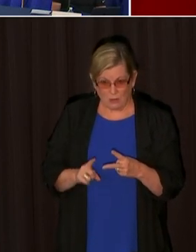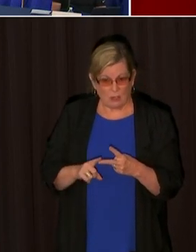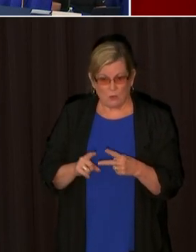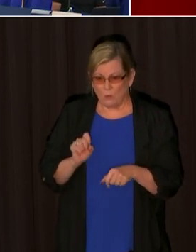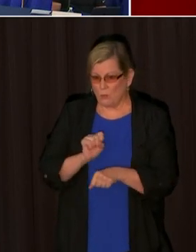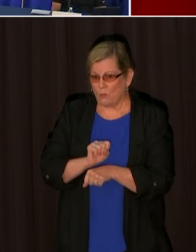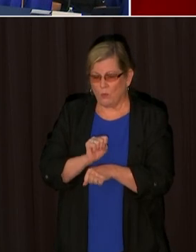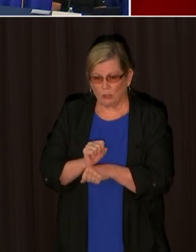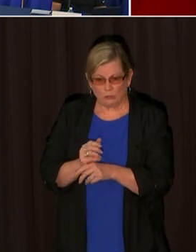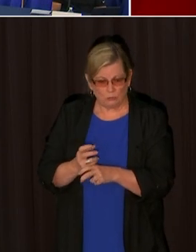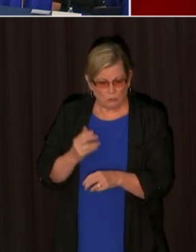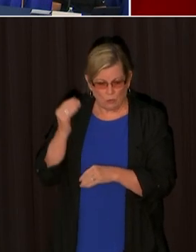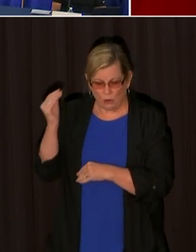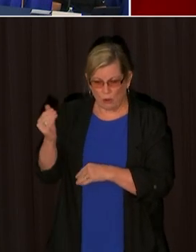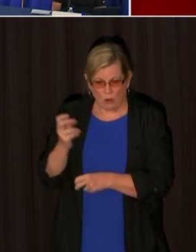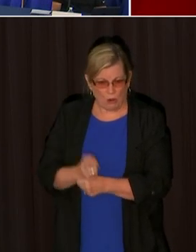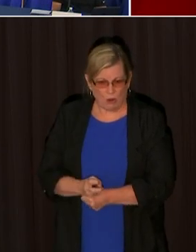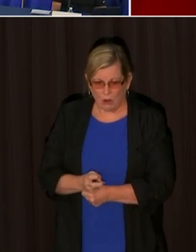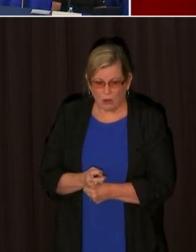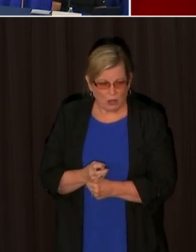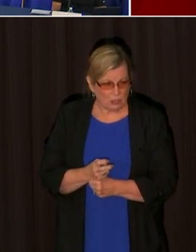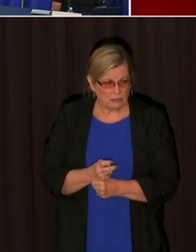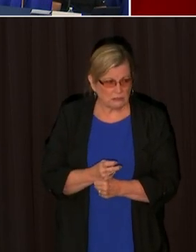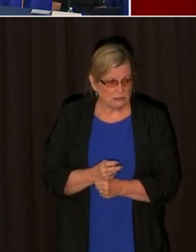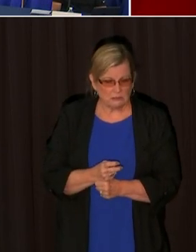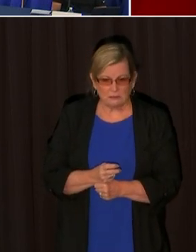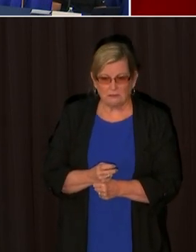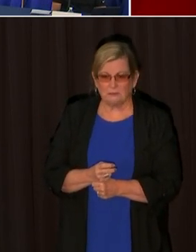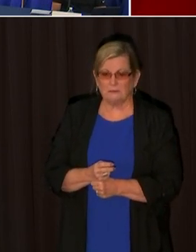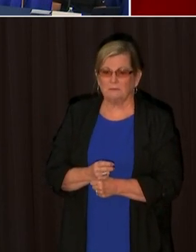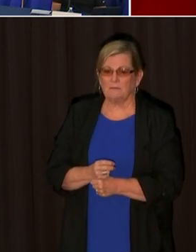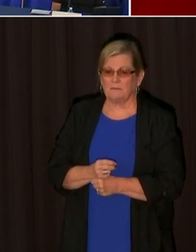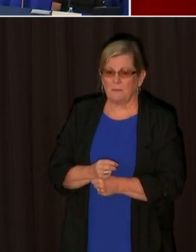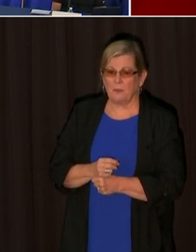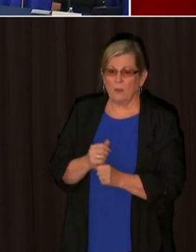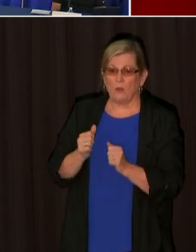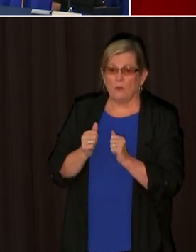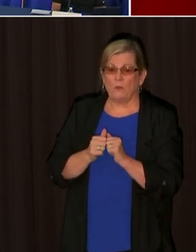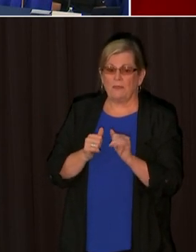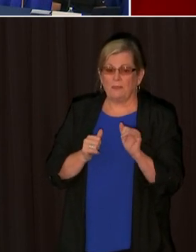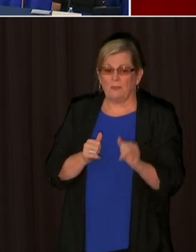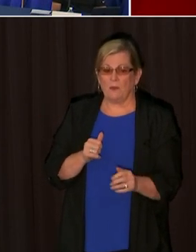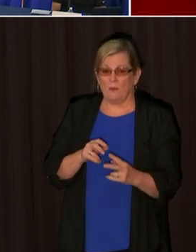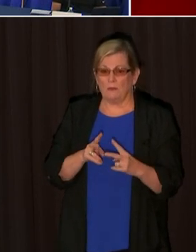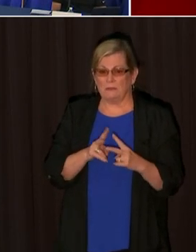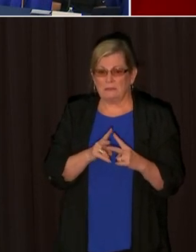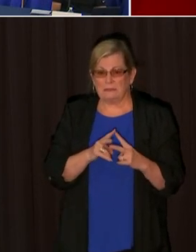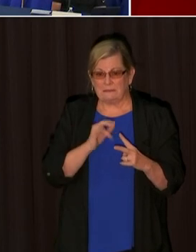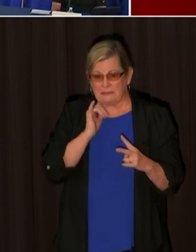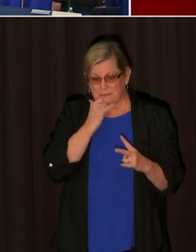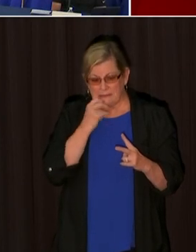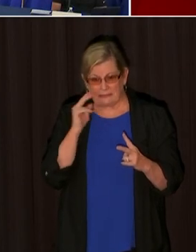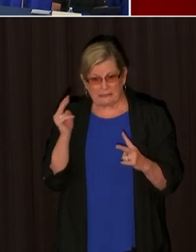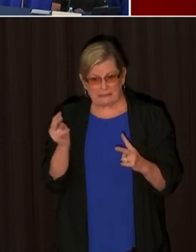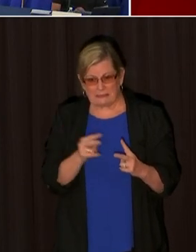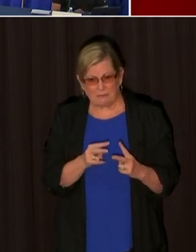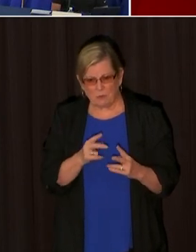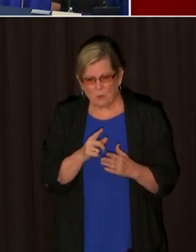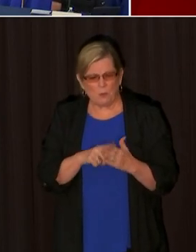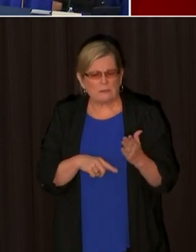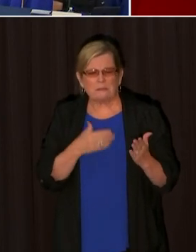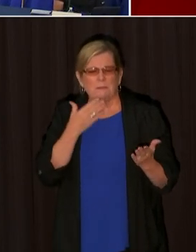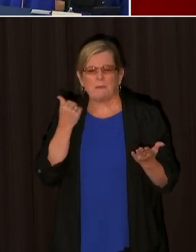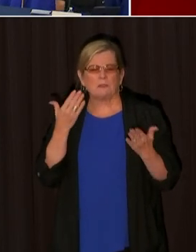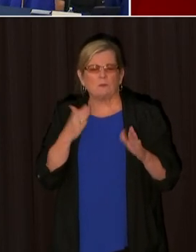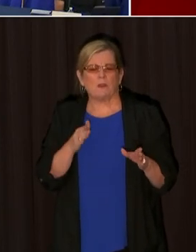hard. And with those type of perceptions, what is the best way for a